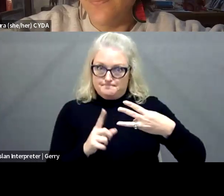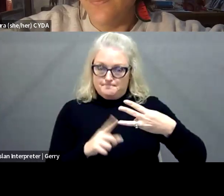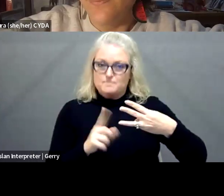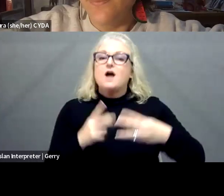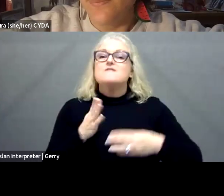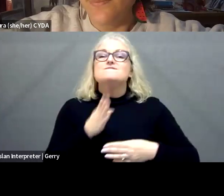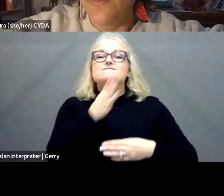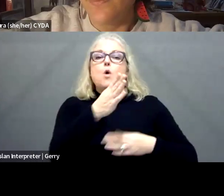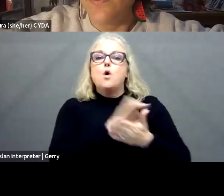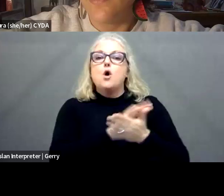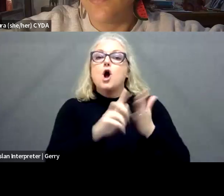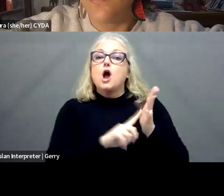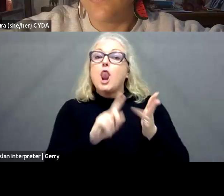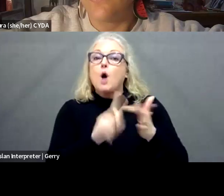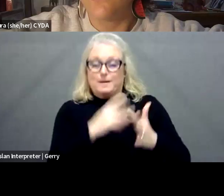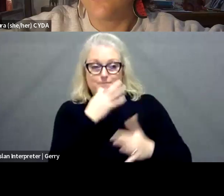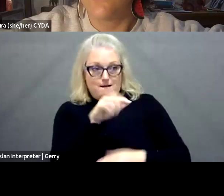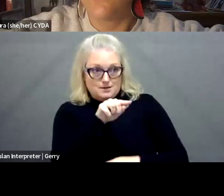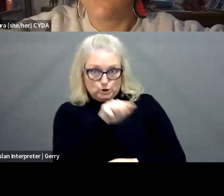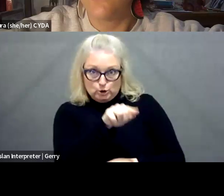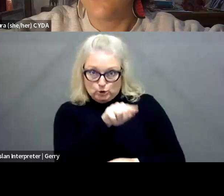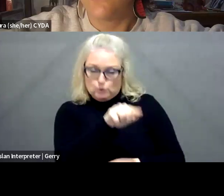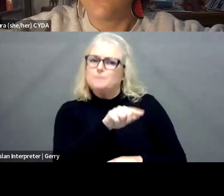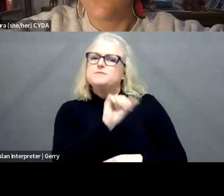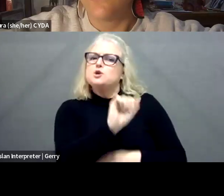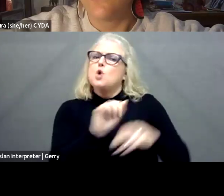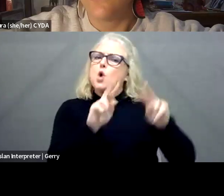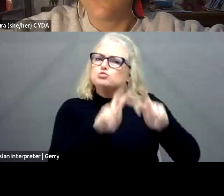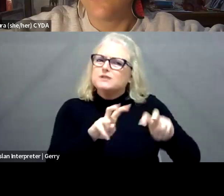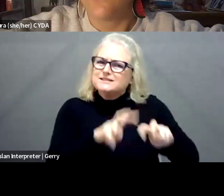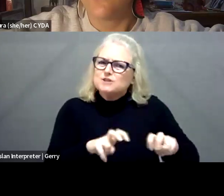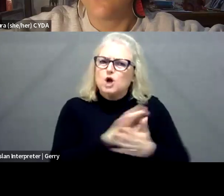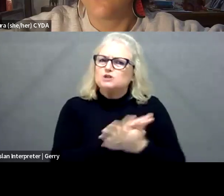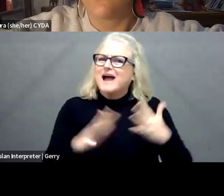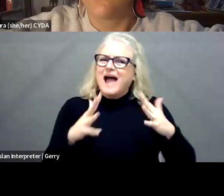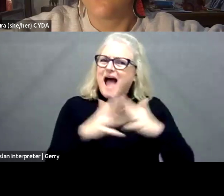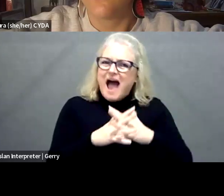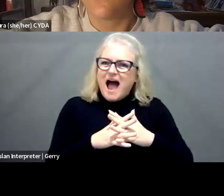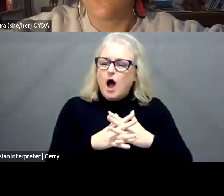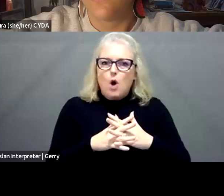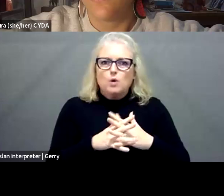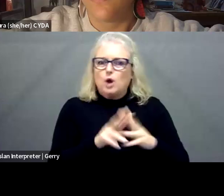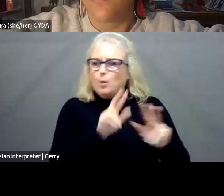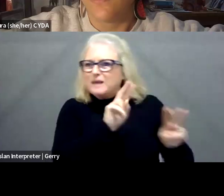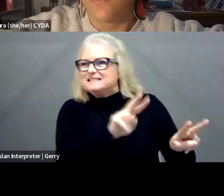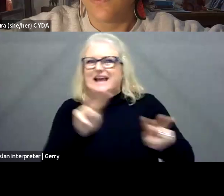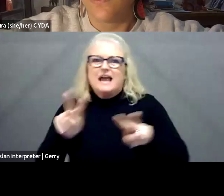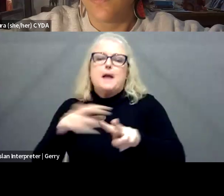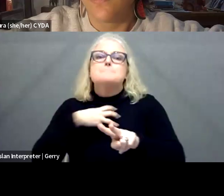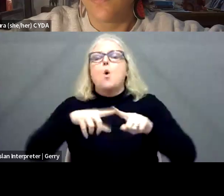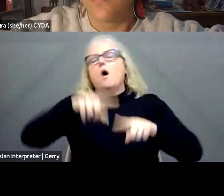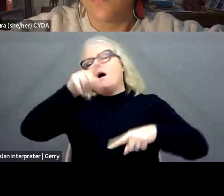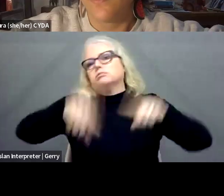Chloe. Chloe, based on your research, how can we get more varied and less stereotypical representation of autism into